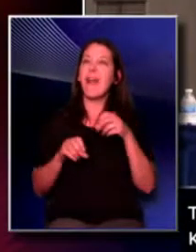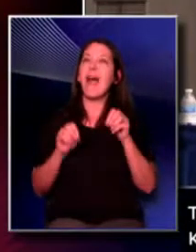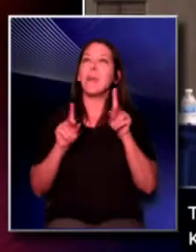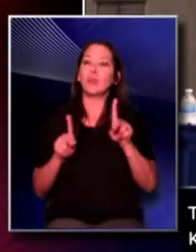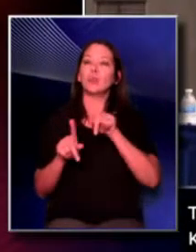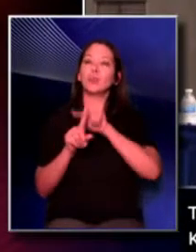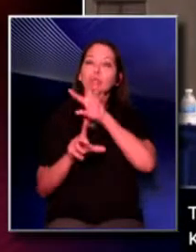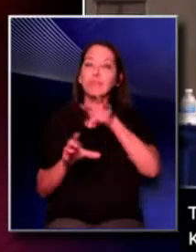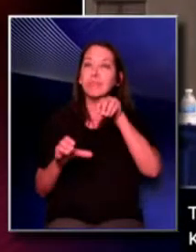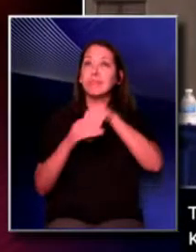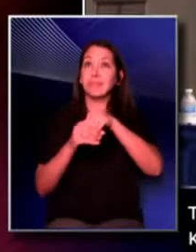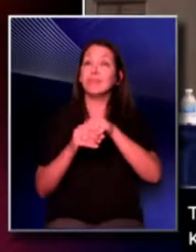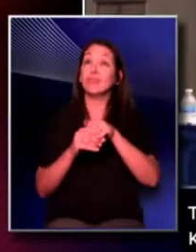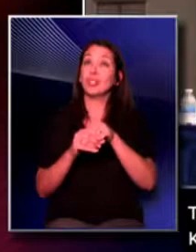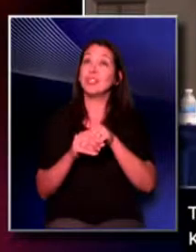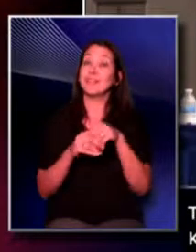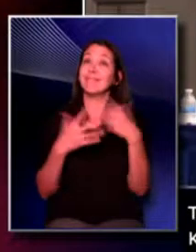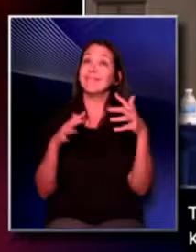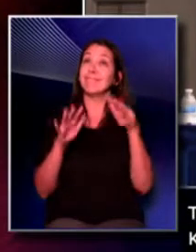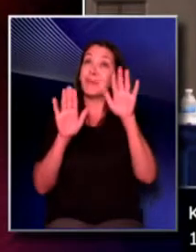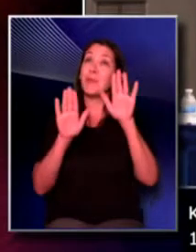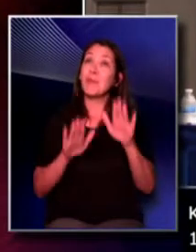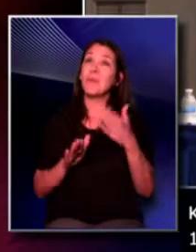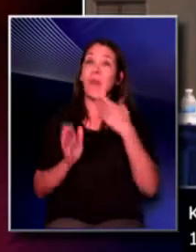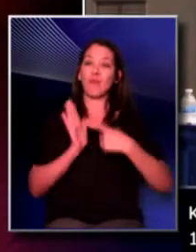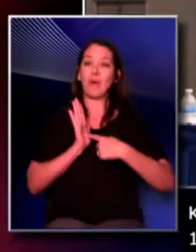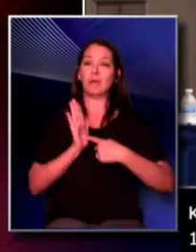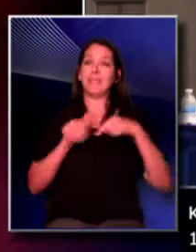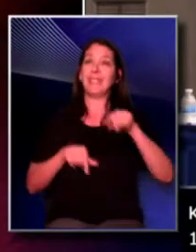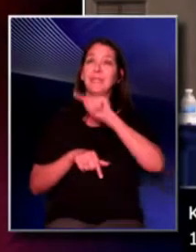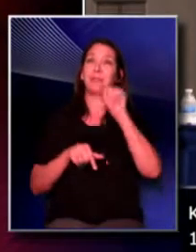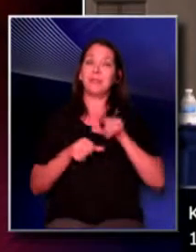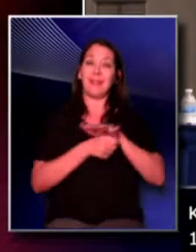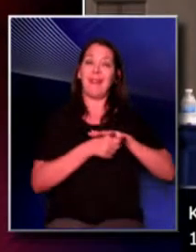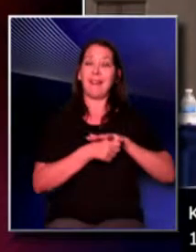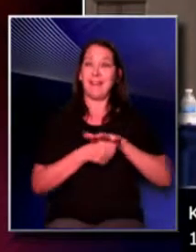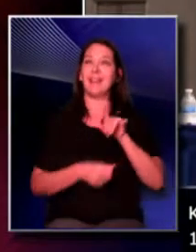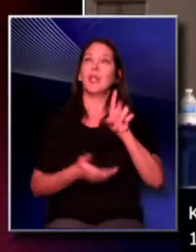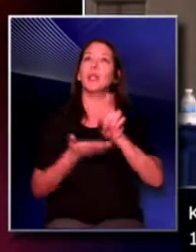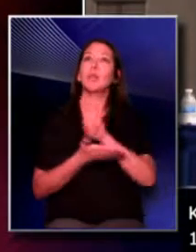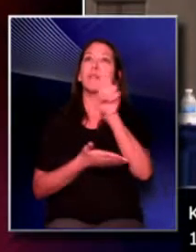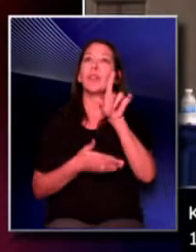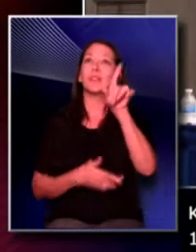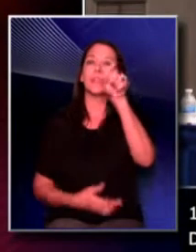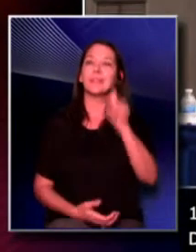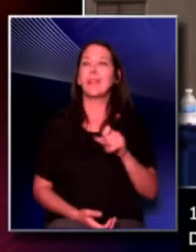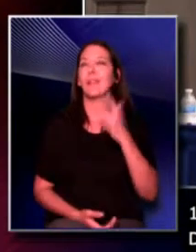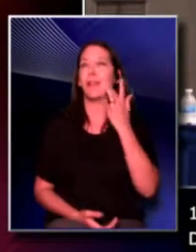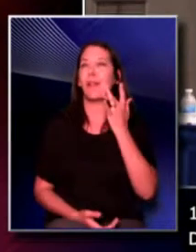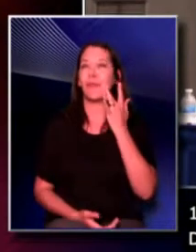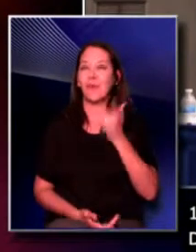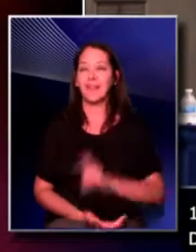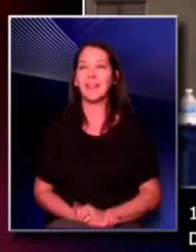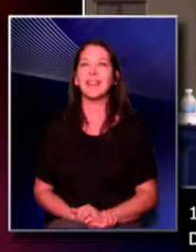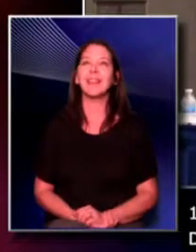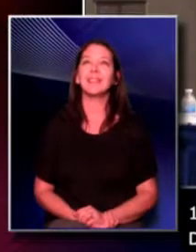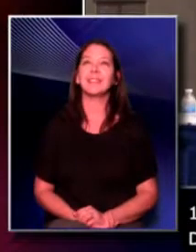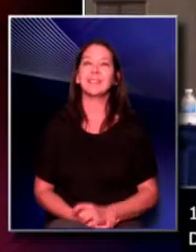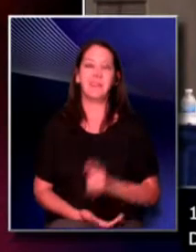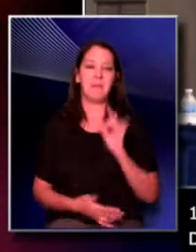quite well and represent the greater Tucson area at the University of Southern California a couple weeks